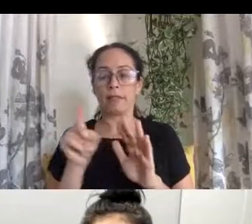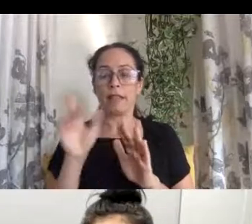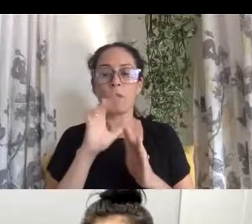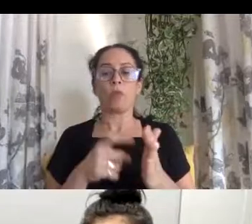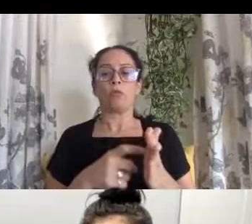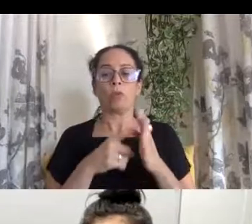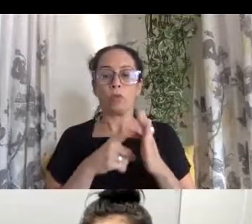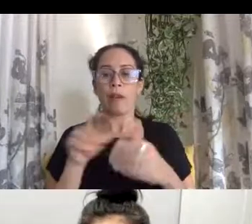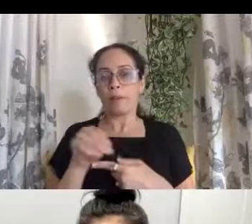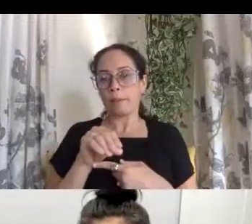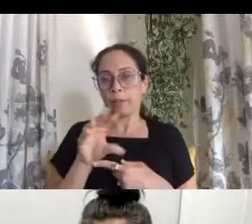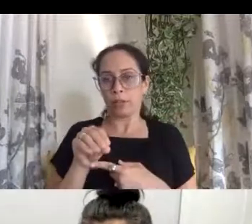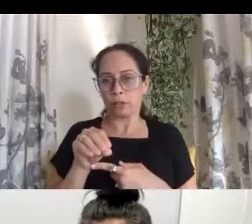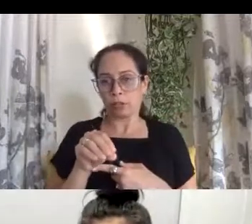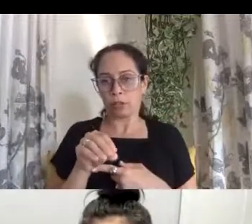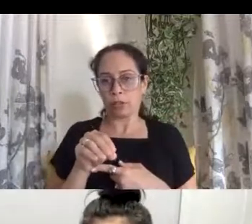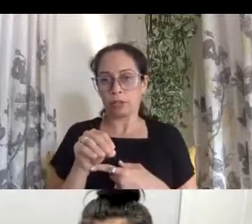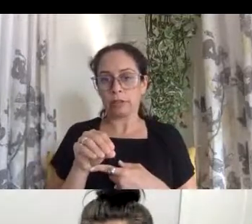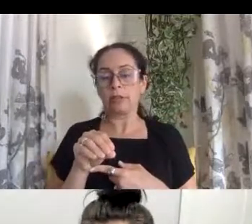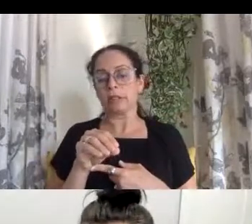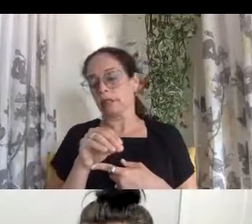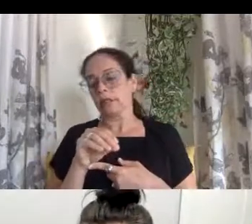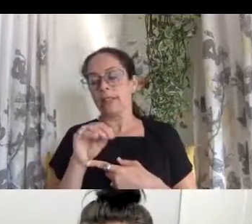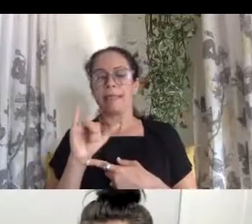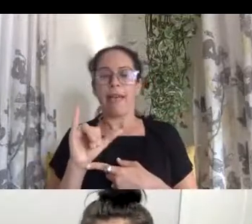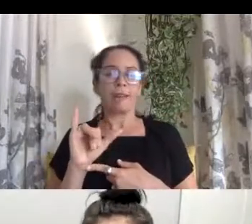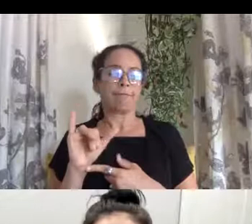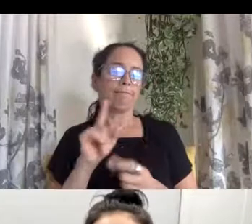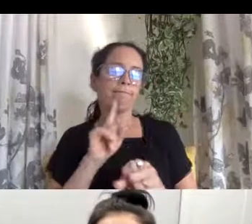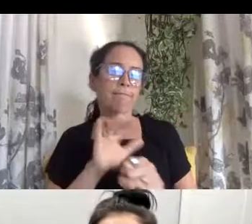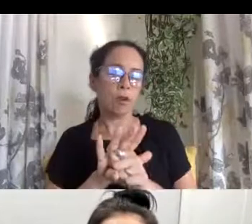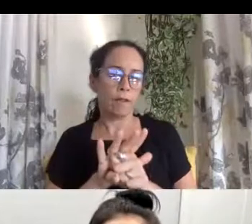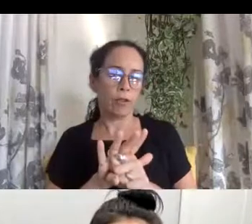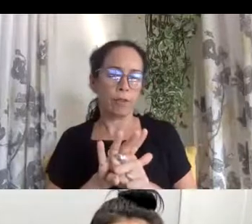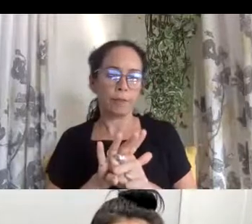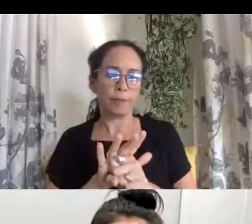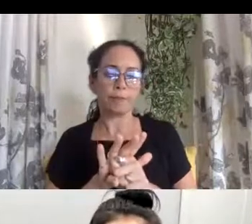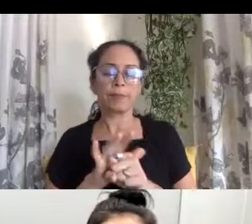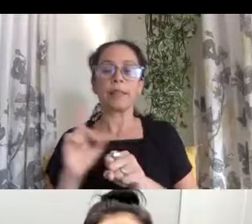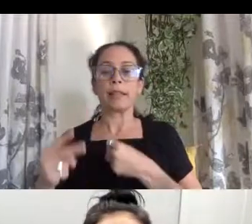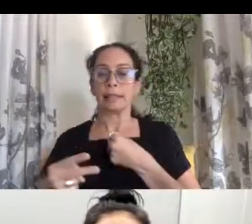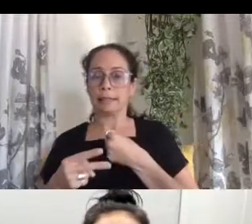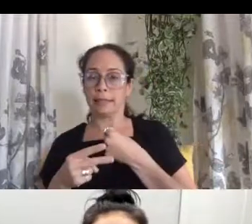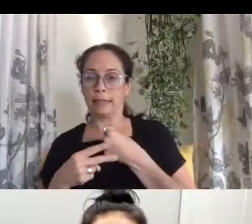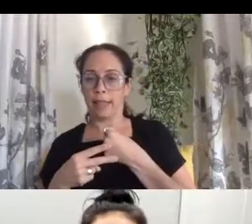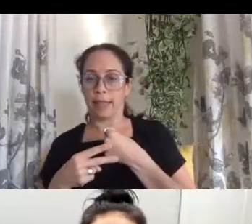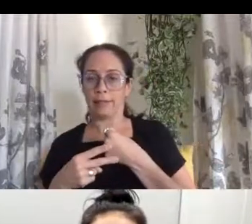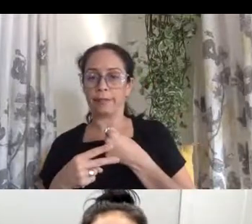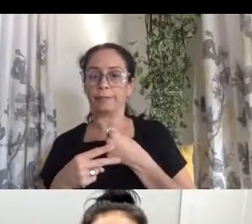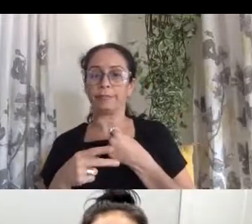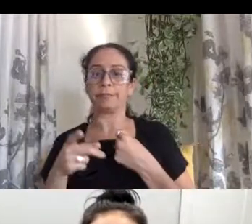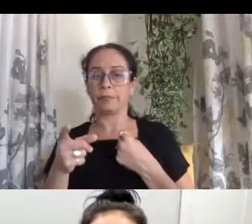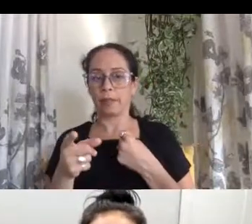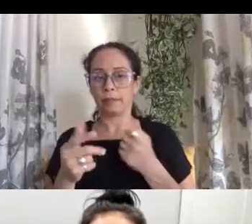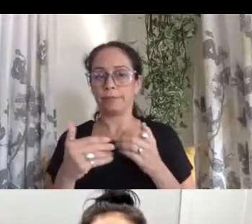a photo of the test result as a confirmation. They will save that, and then they will be taken